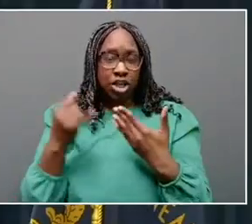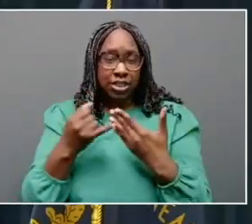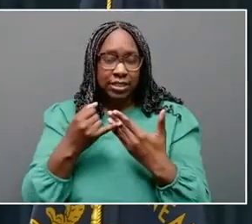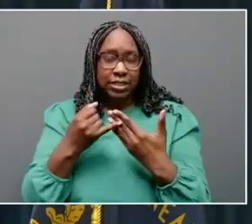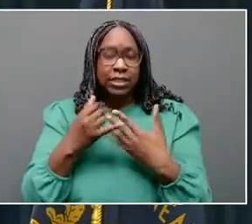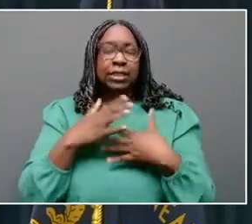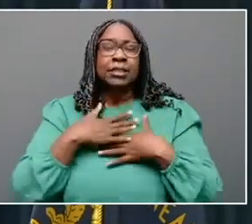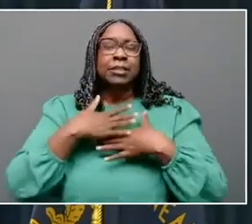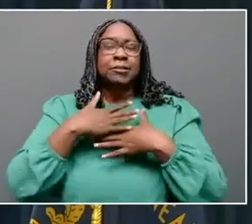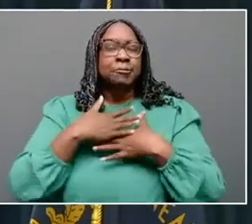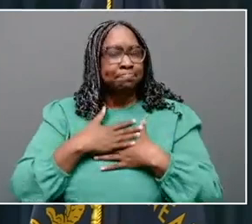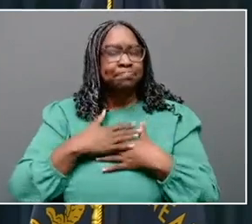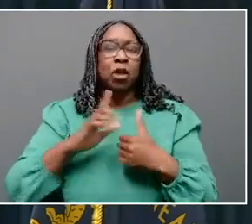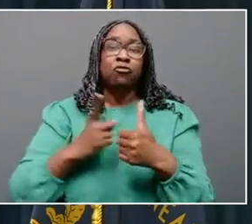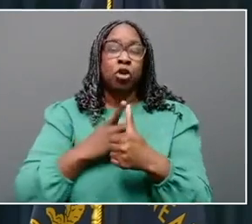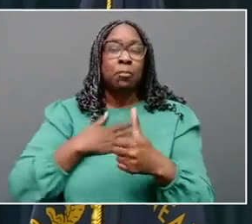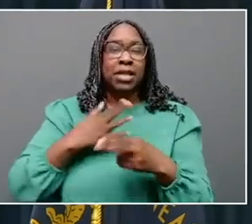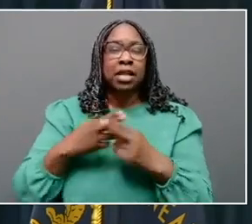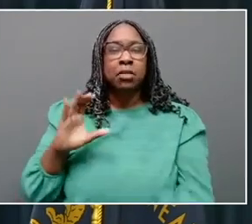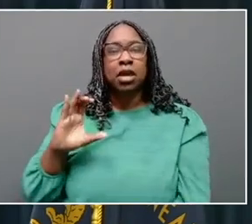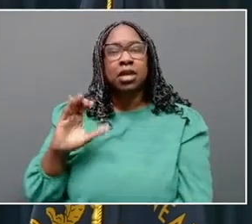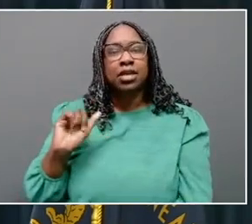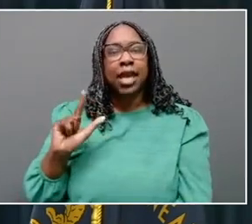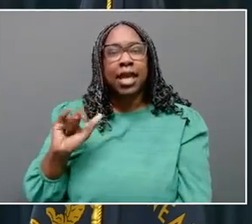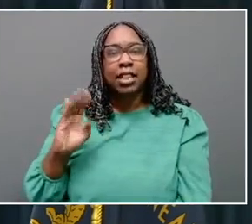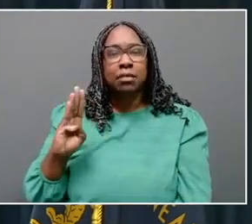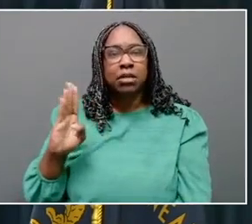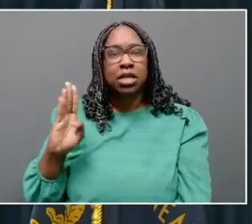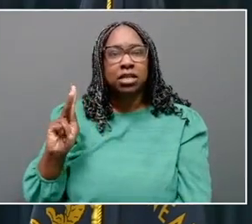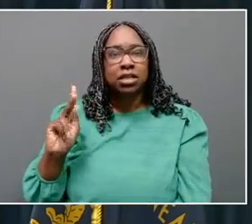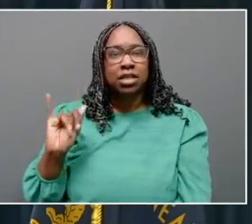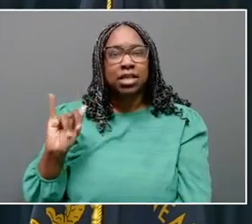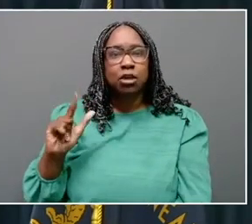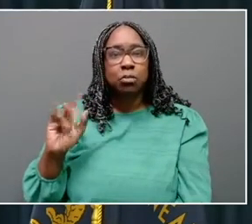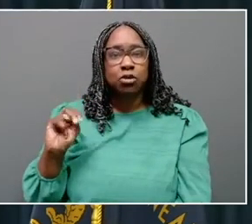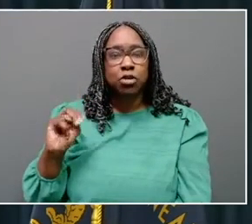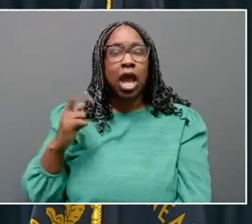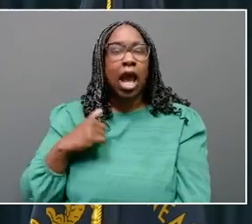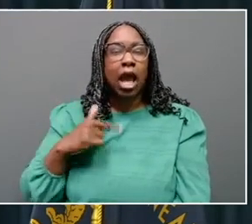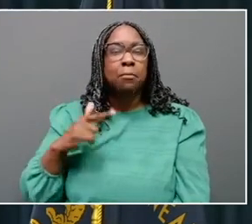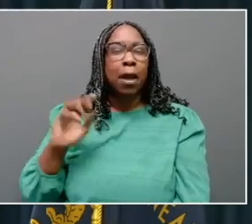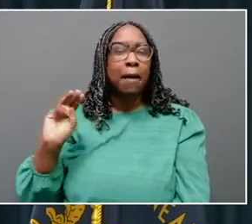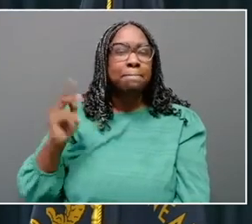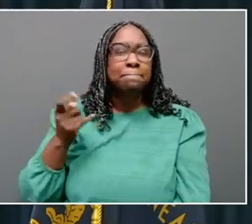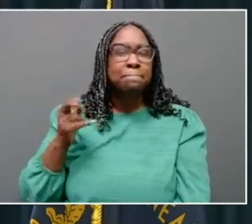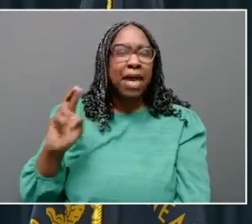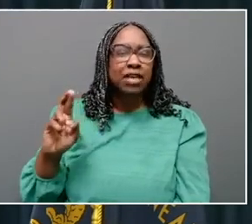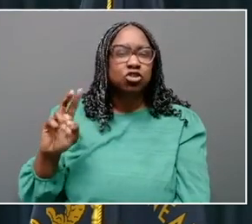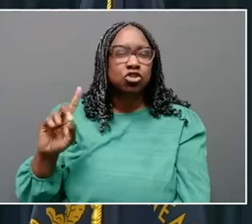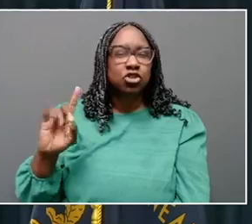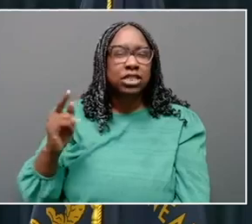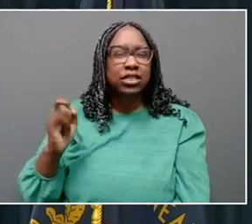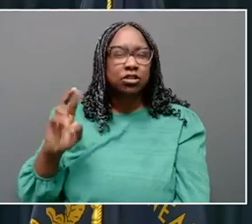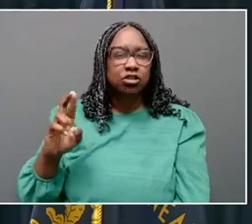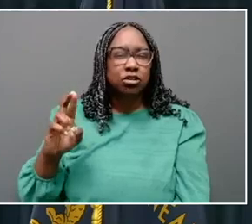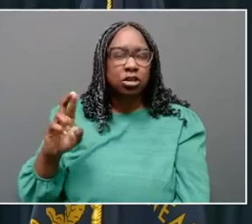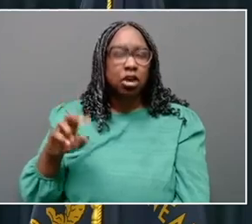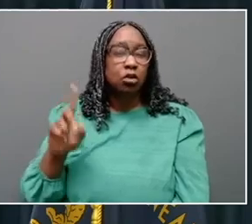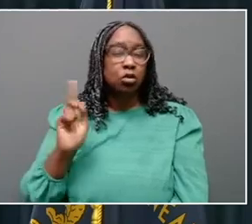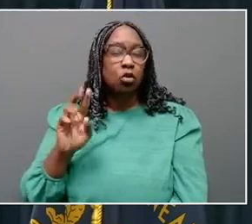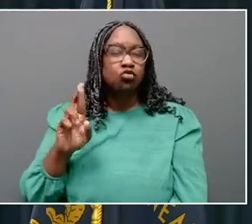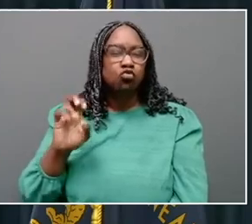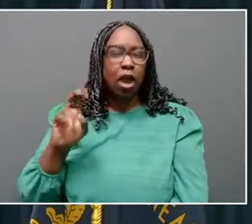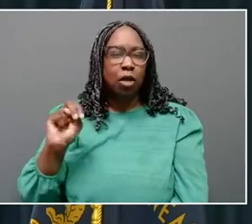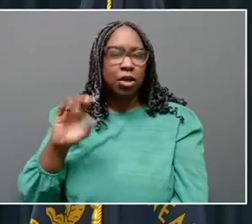So first off, my name is Caleb Kilburn, and I will be the master distiller of Eastern Light Distilling, located in Round County, Kentucky.